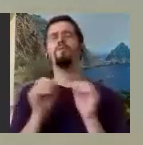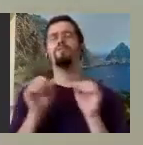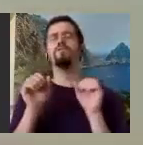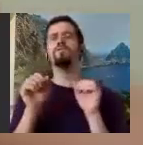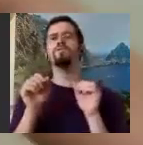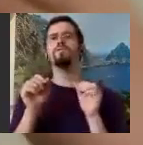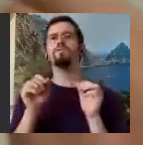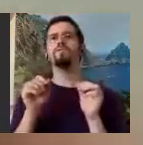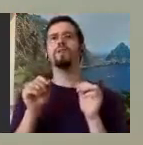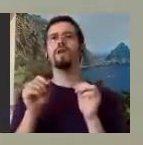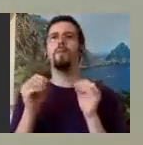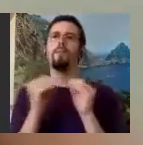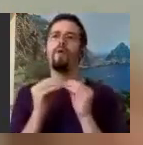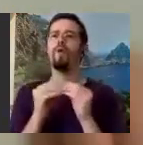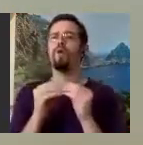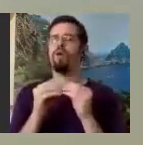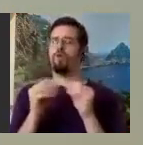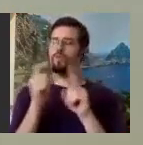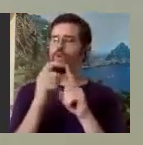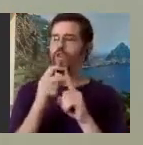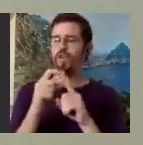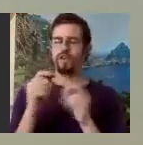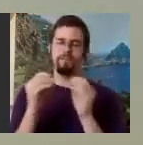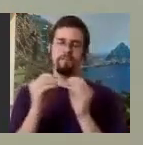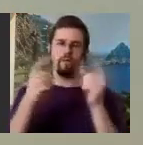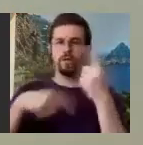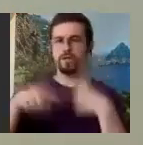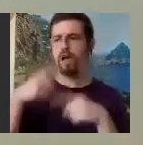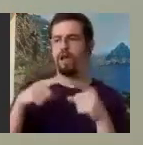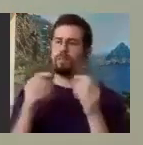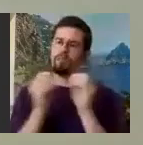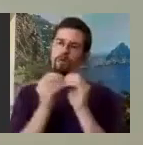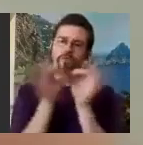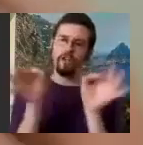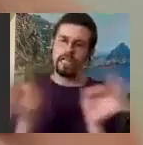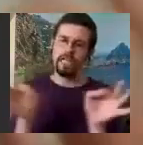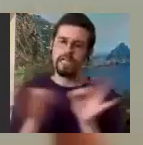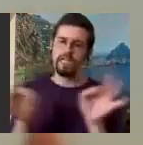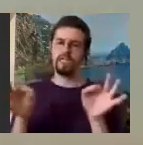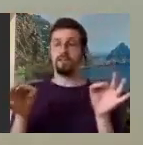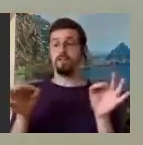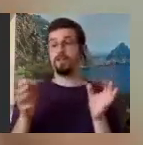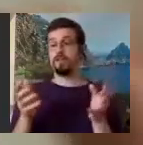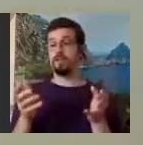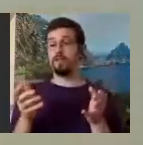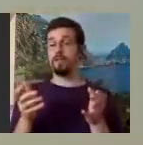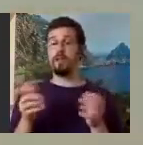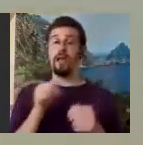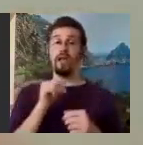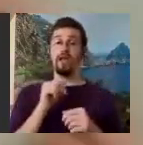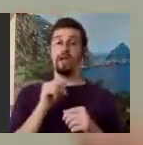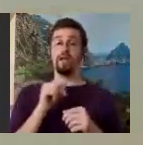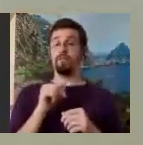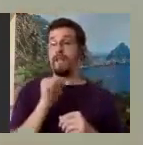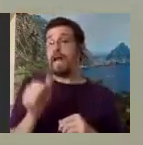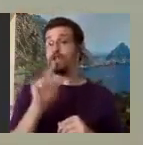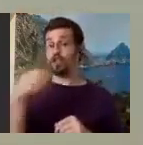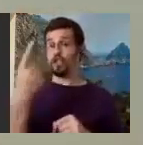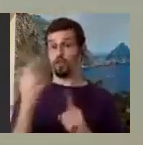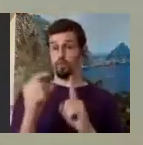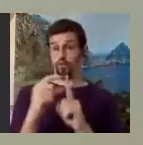think I would probably focus more on trying to develop the English app first, make it